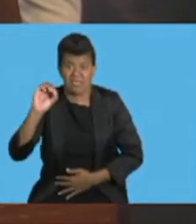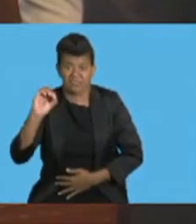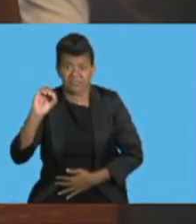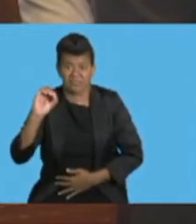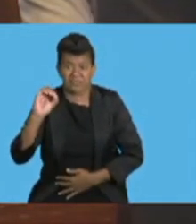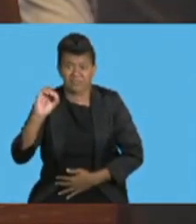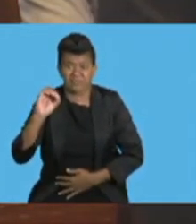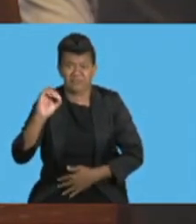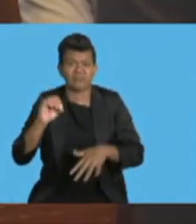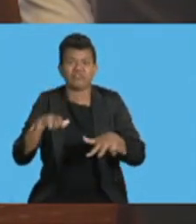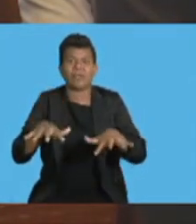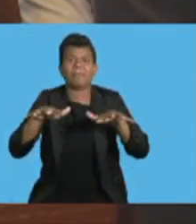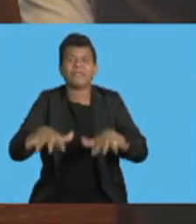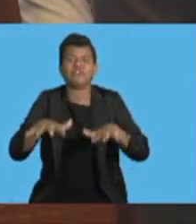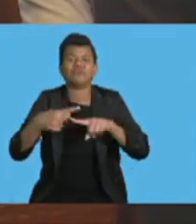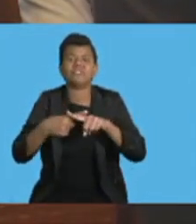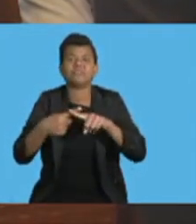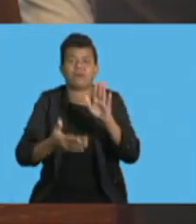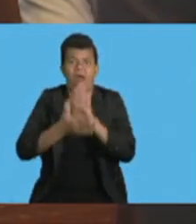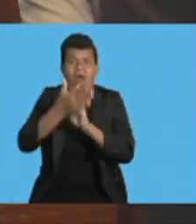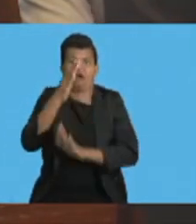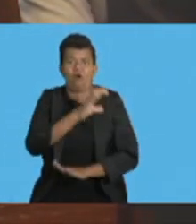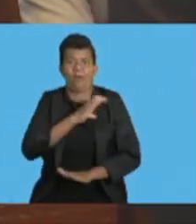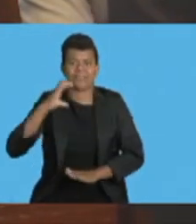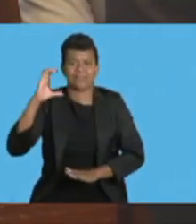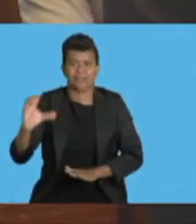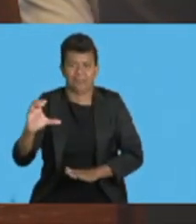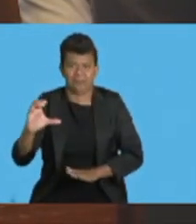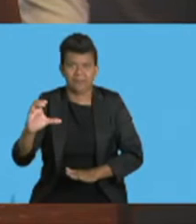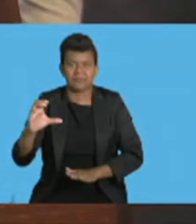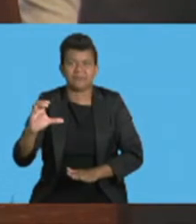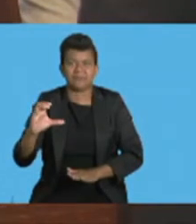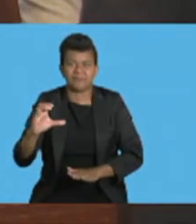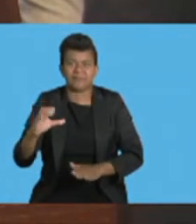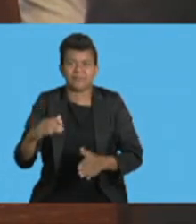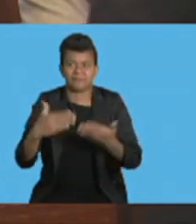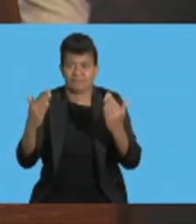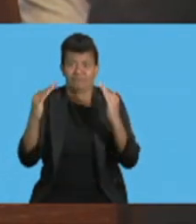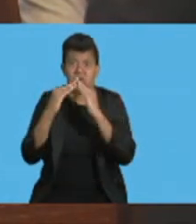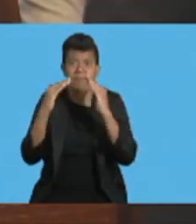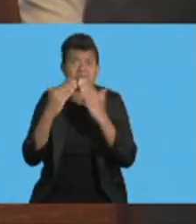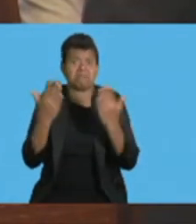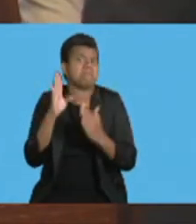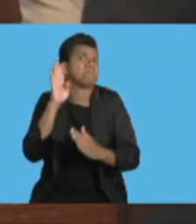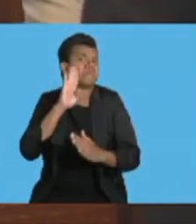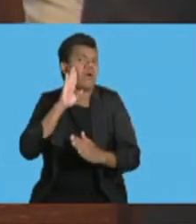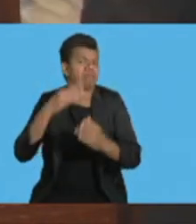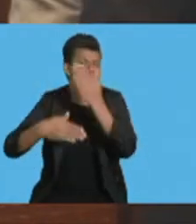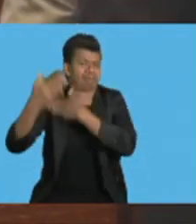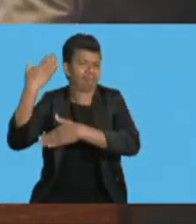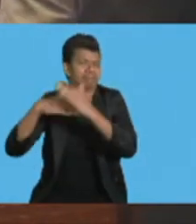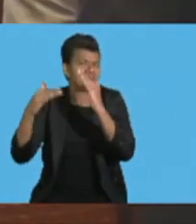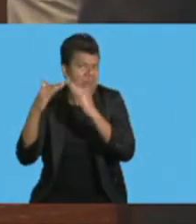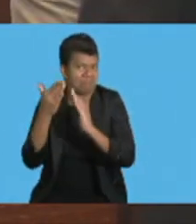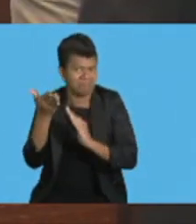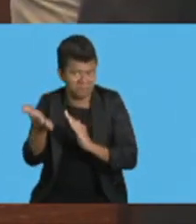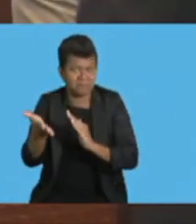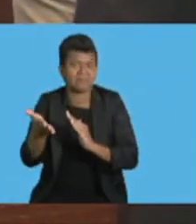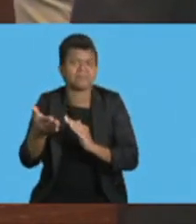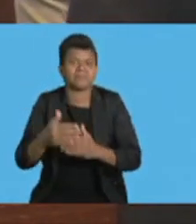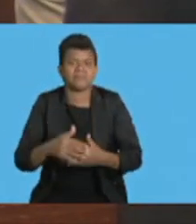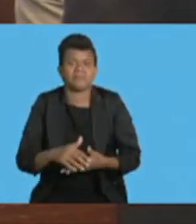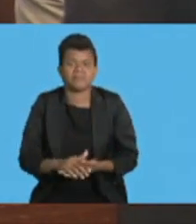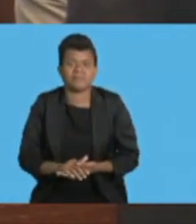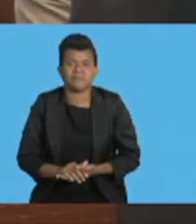residence. Honourable Speaker, the Suva City Council was approached by the Ministry of Foreign Affairs and the Ministry for Lands and Mineral Resources